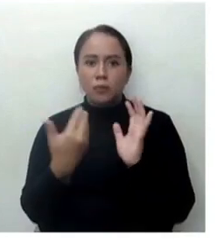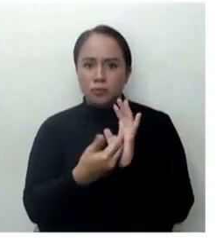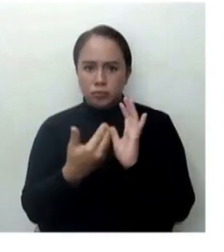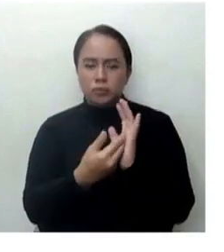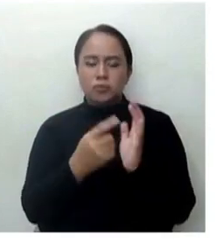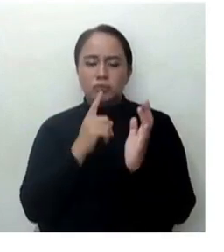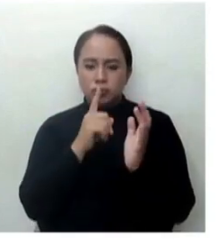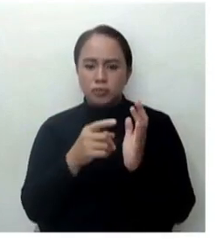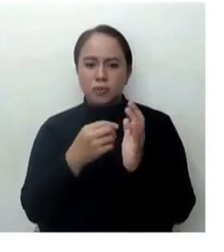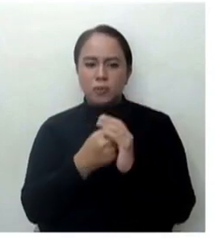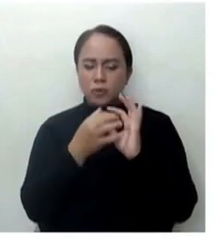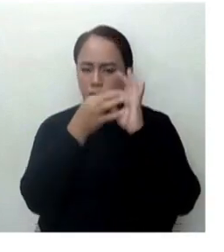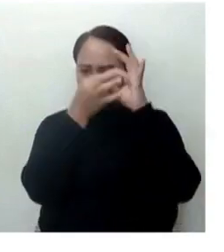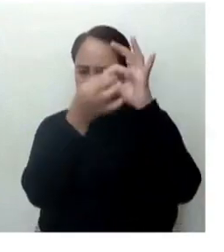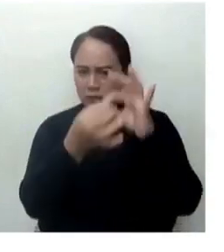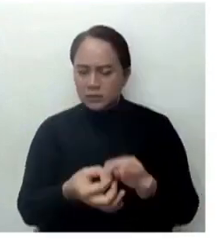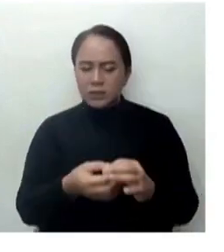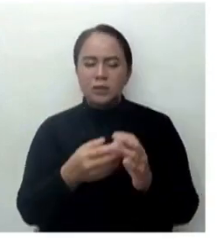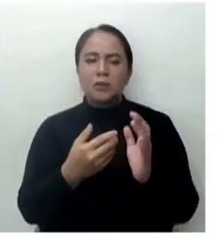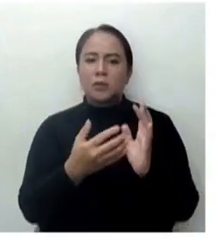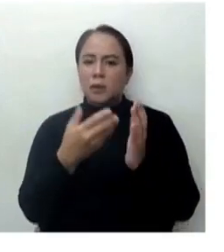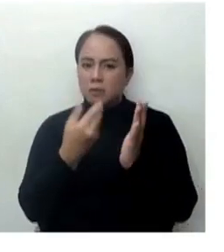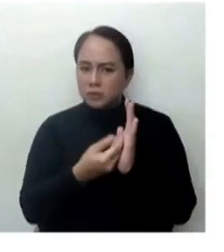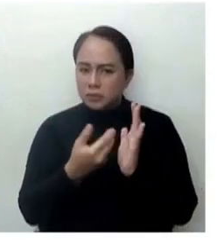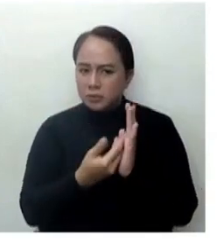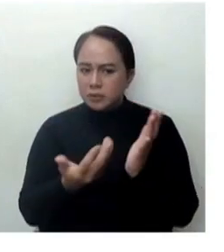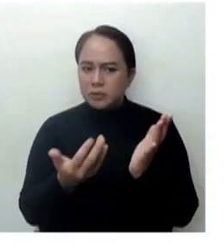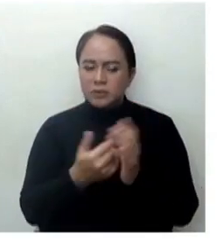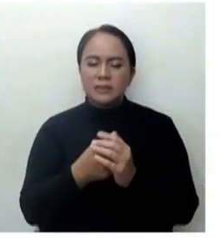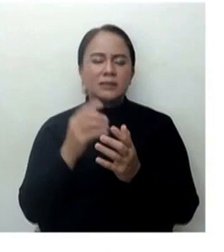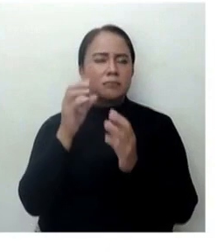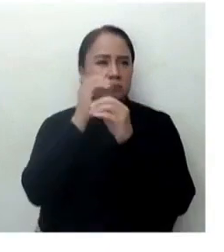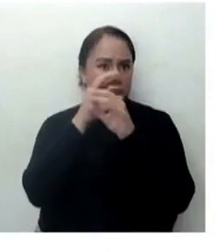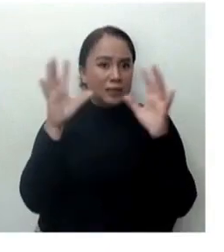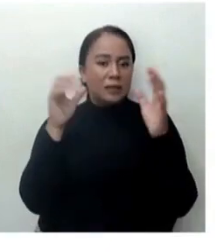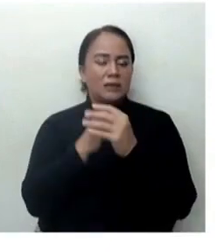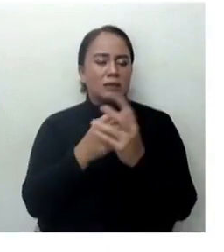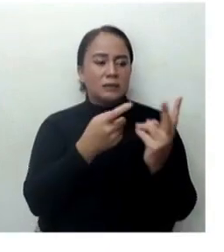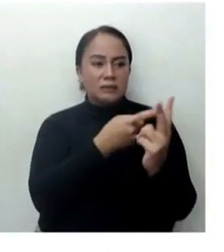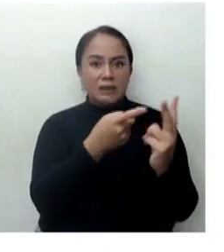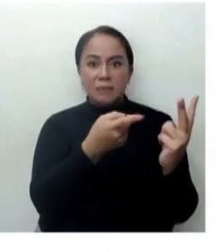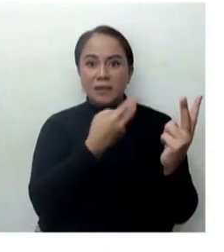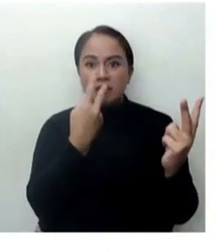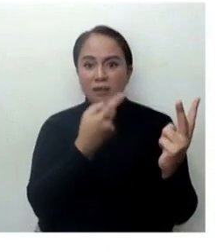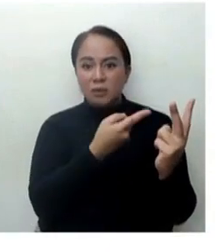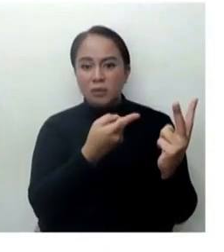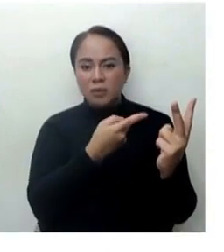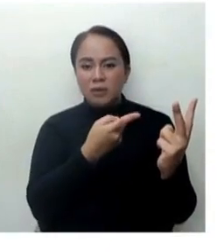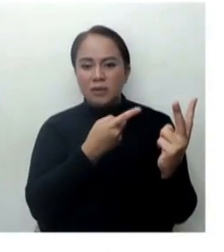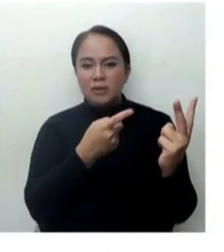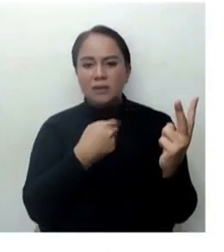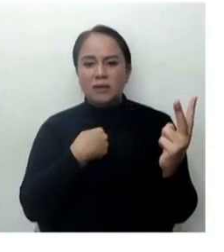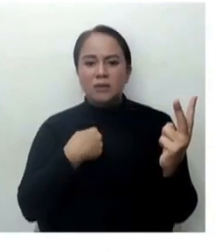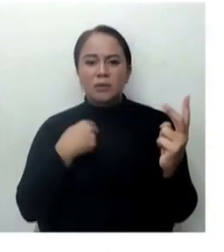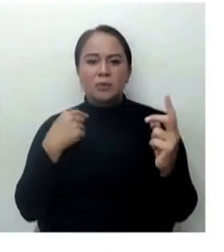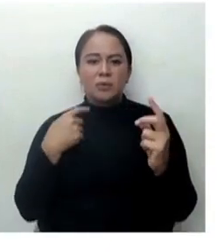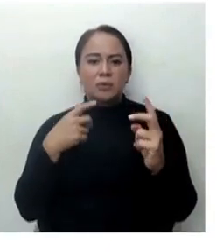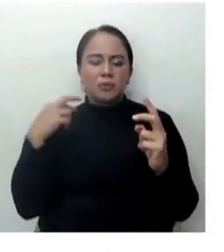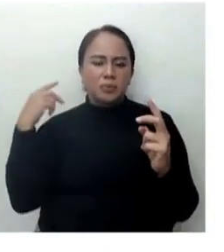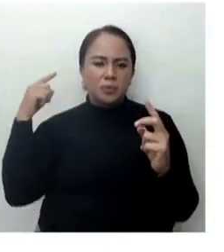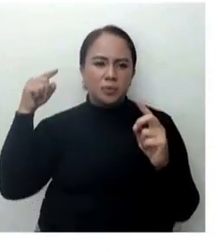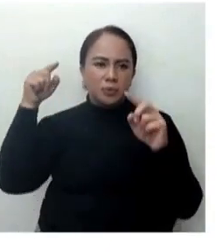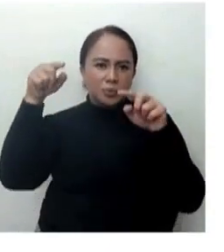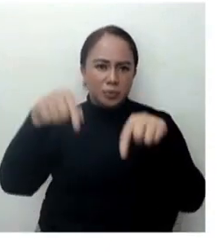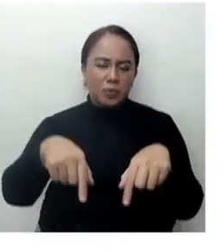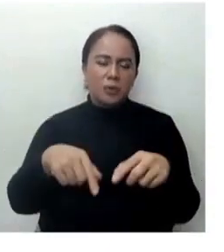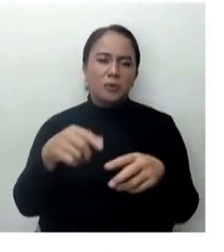more consistent with the facts on the ground. Imagine they're saying that Jen and Junila went all the way from Bataan